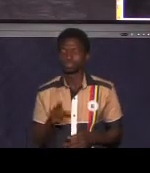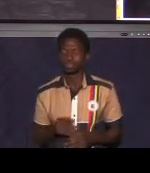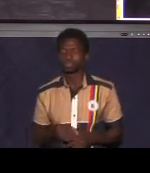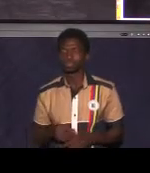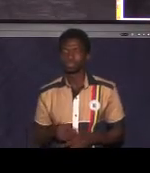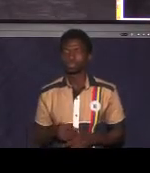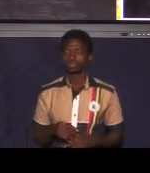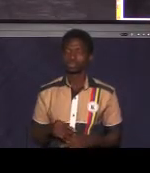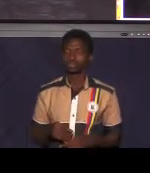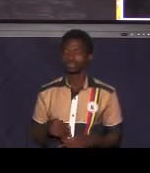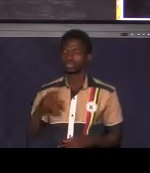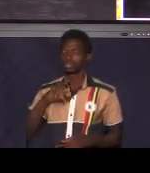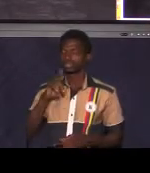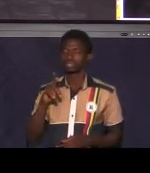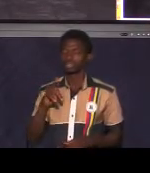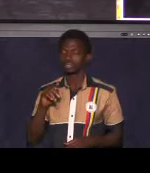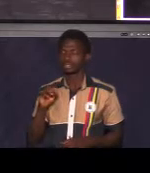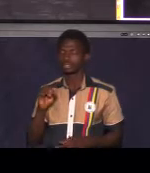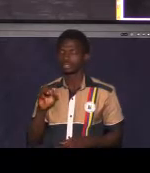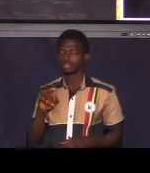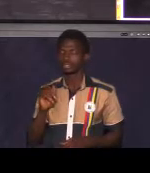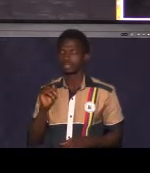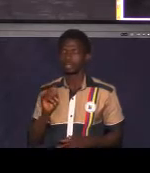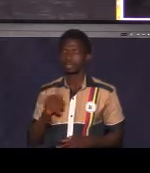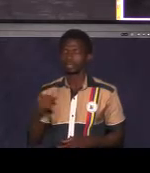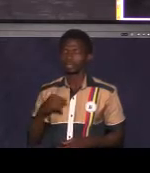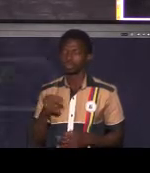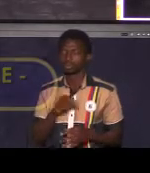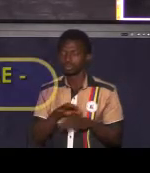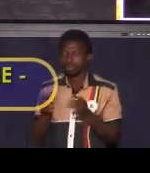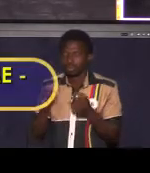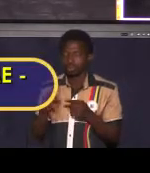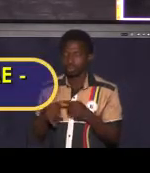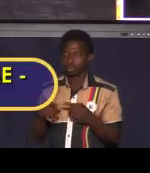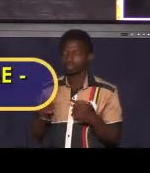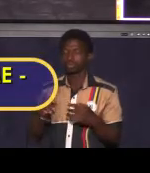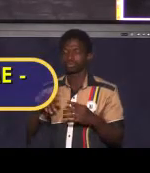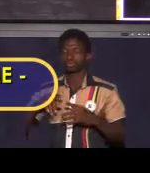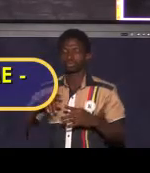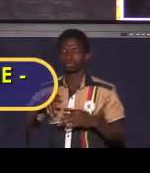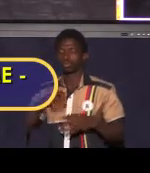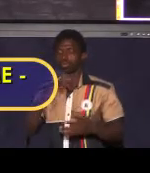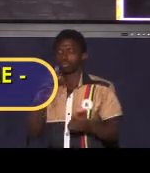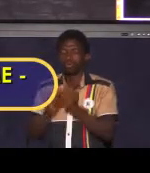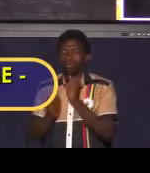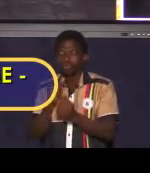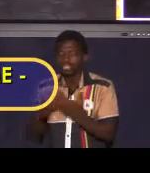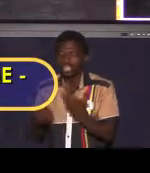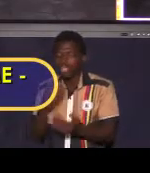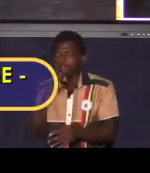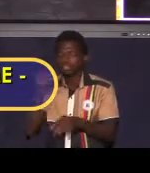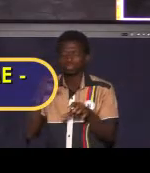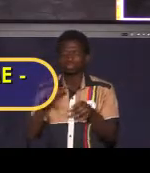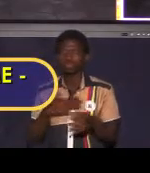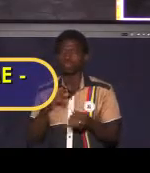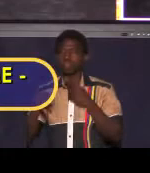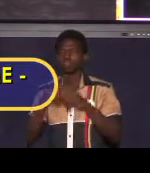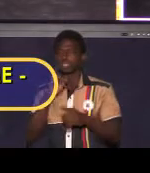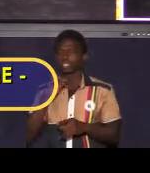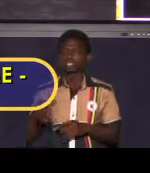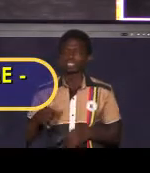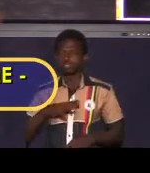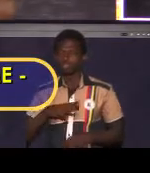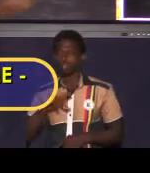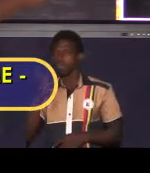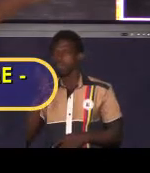just make the whole thing tidy because we don't want to start a number with a decimal point. Whichever one you do, my friend, is fine.